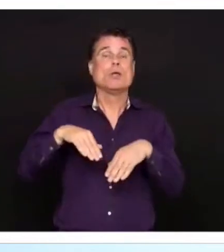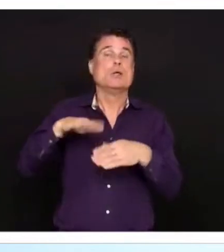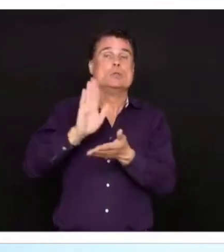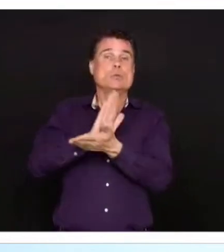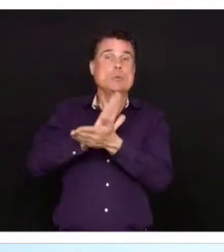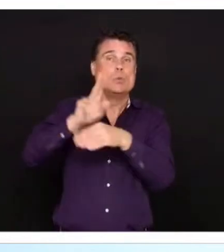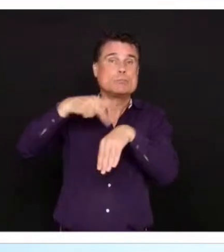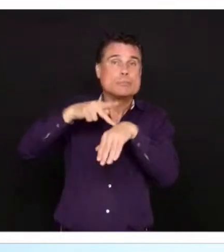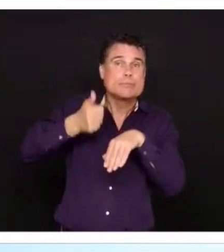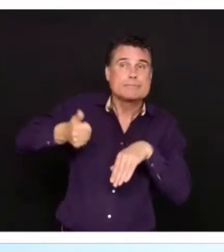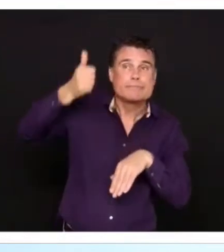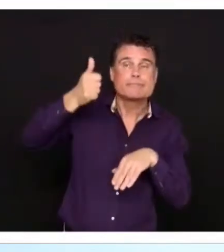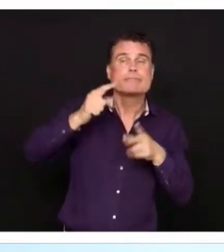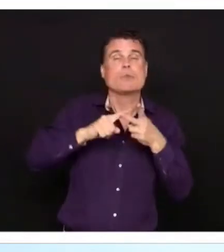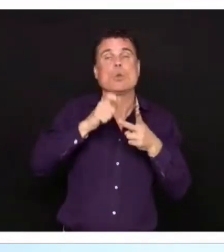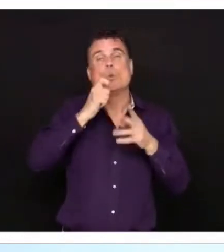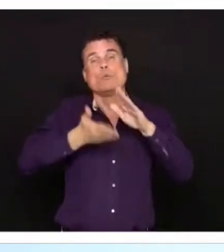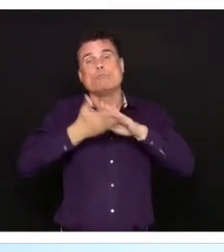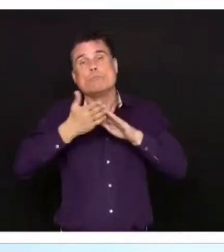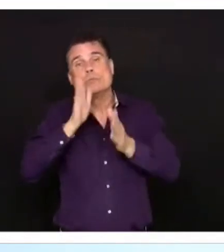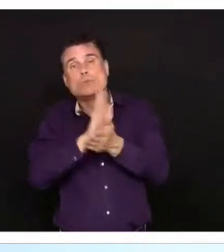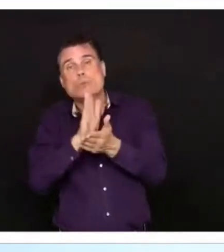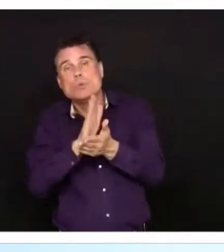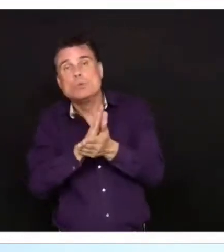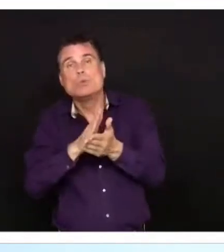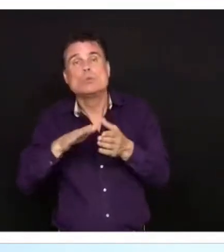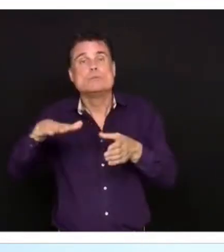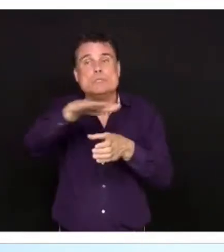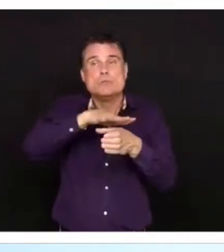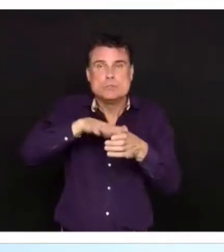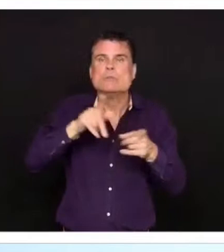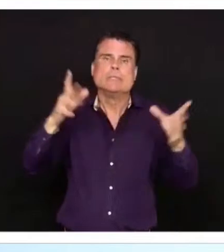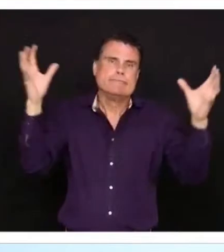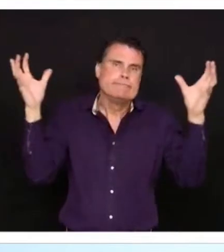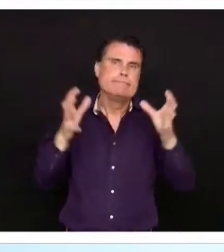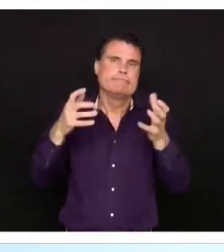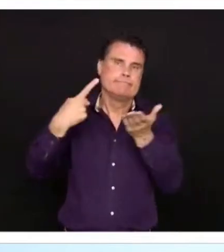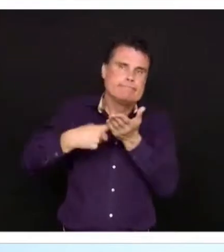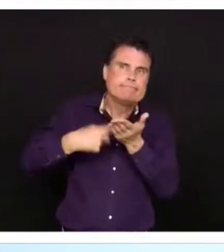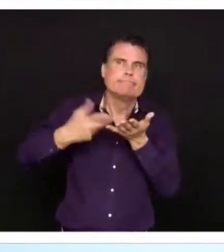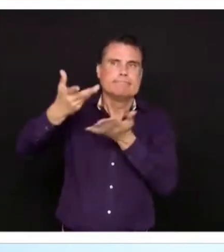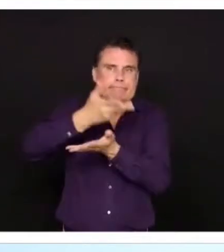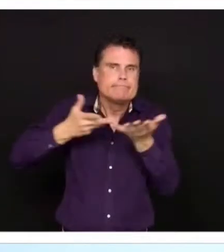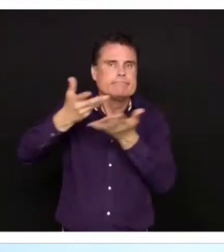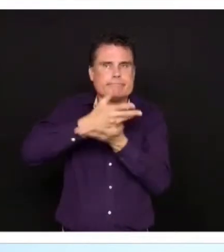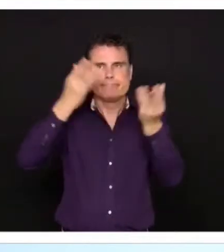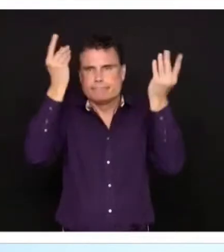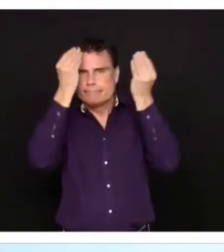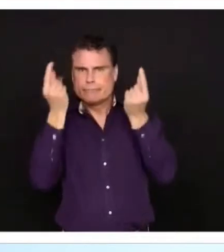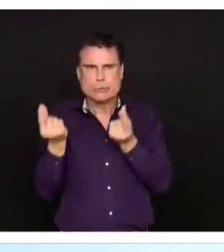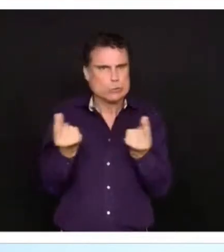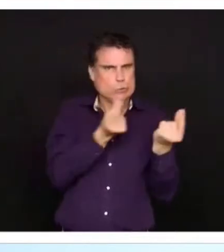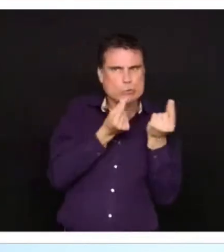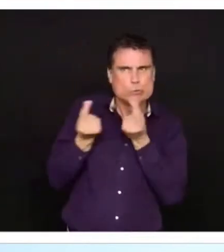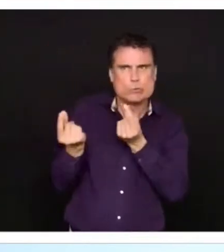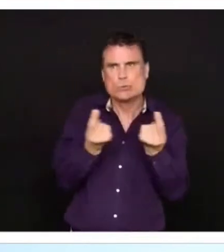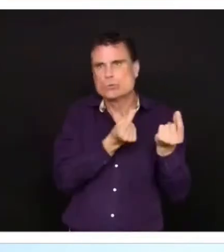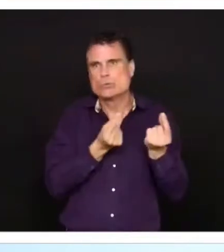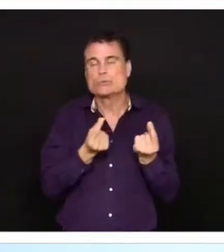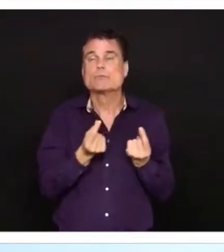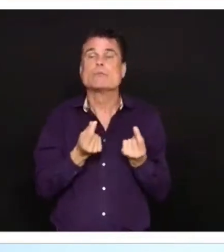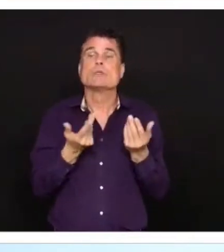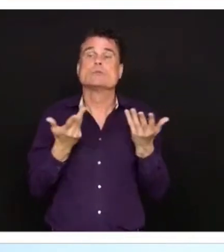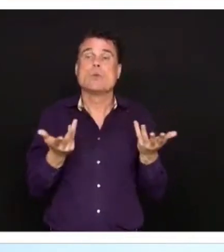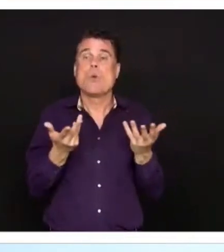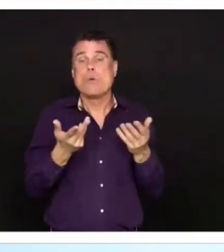even now. So we will have the ability to support children in the coming months, particularly those teens and those young people